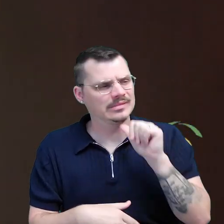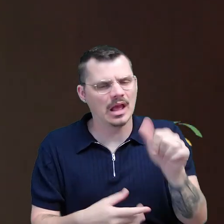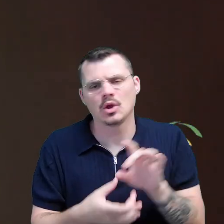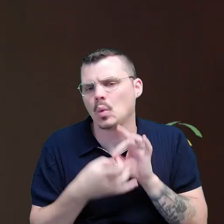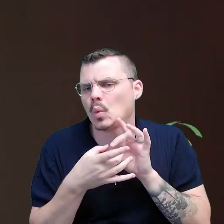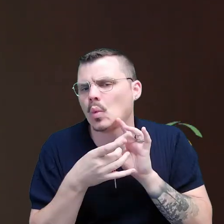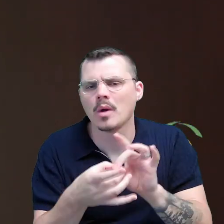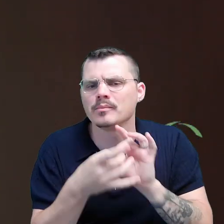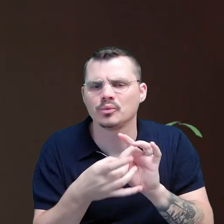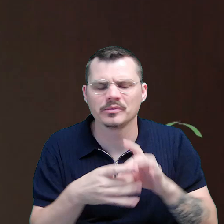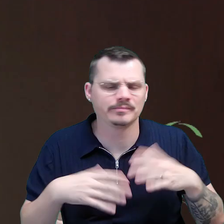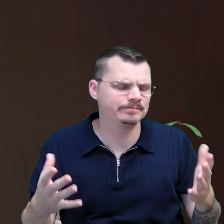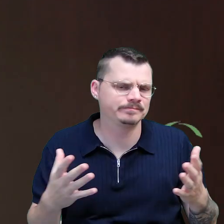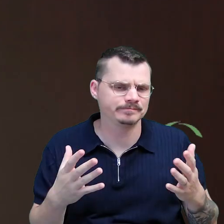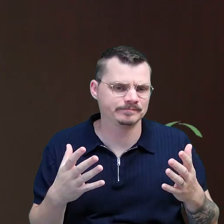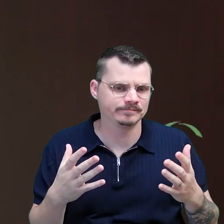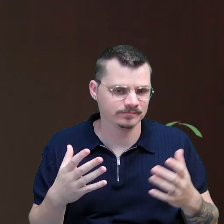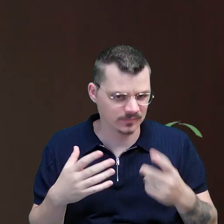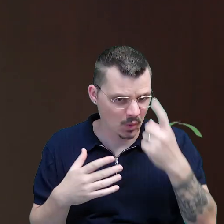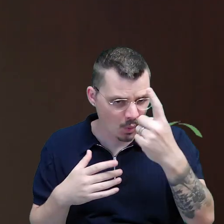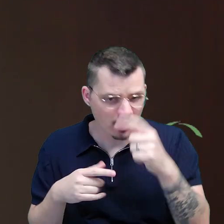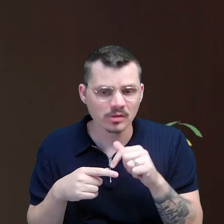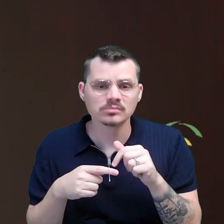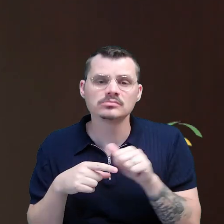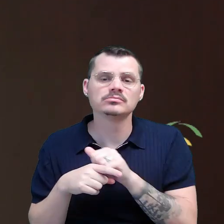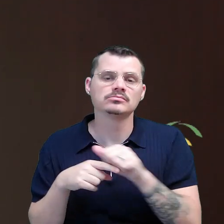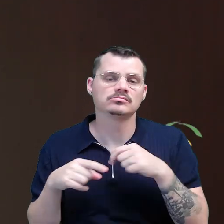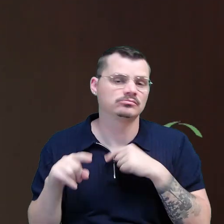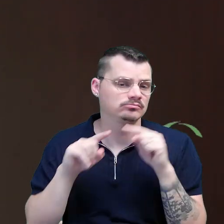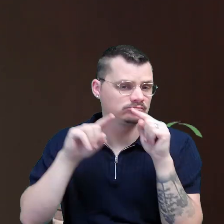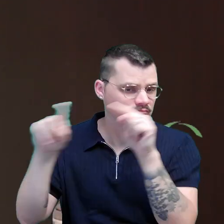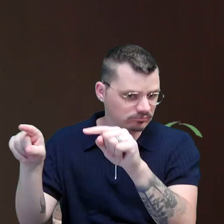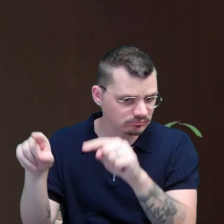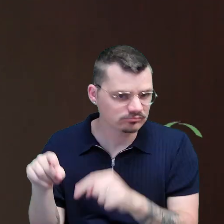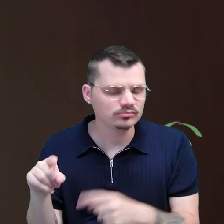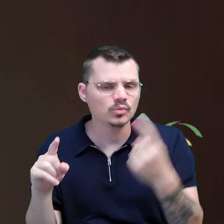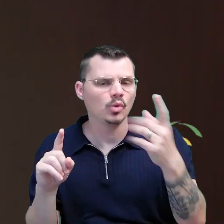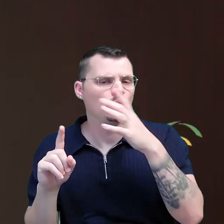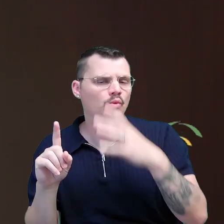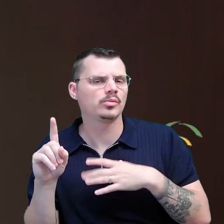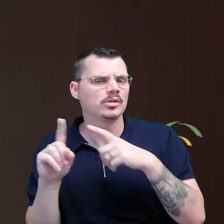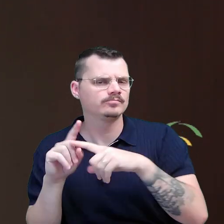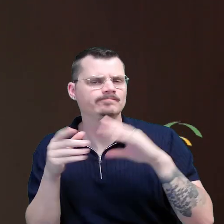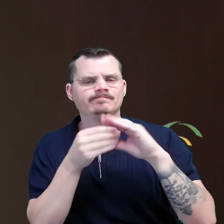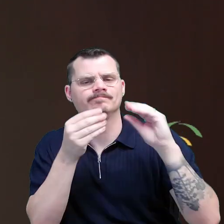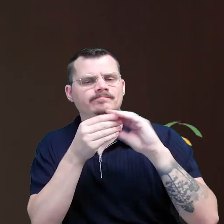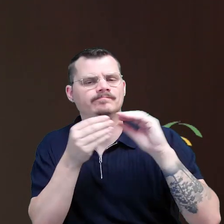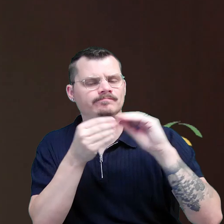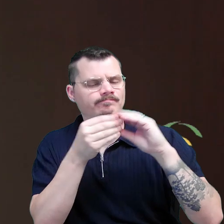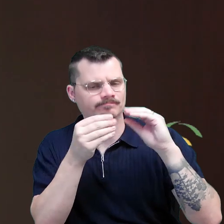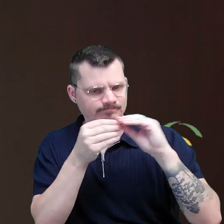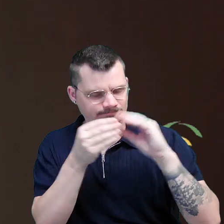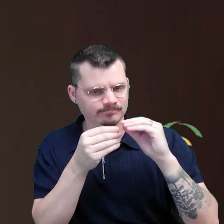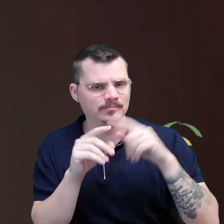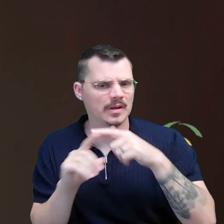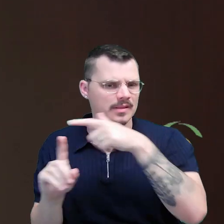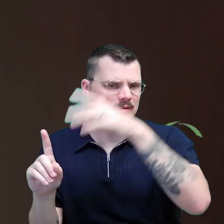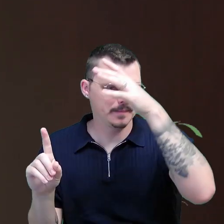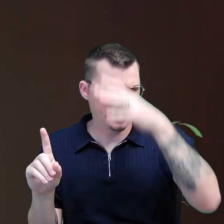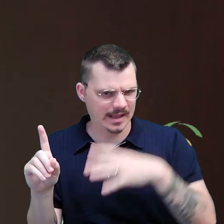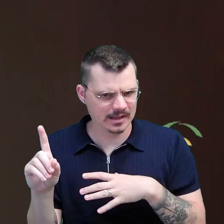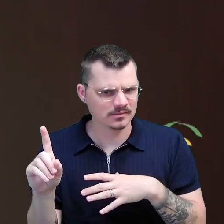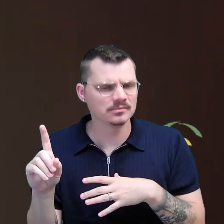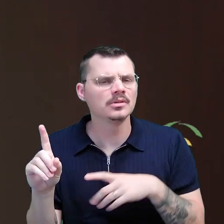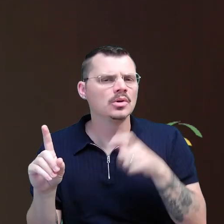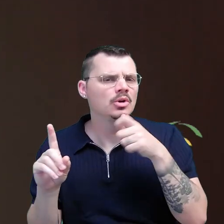uncooperative behavior. One seminar I was in, there was a gal who told the story about this guy who